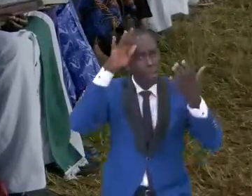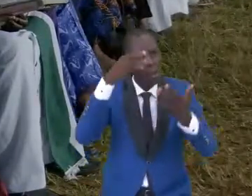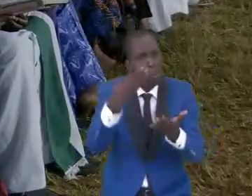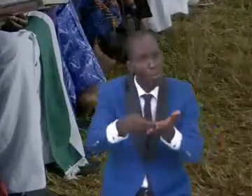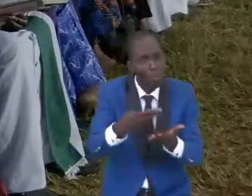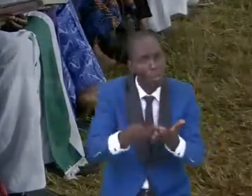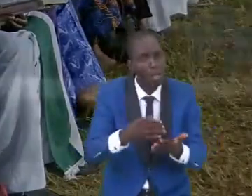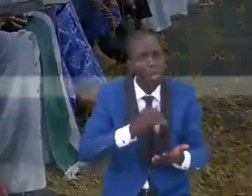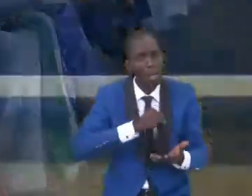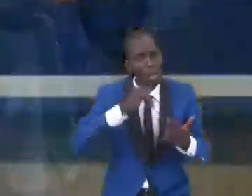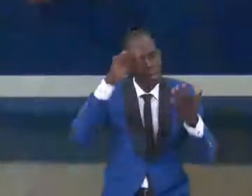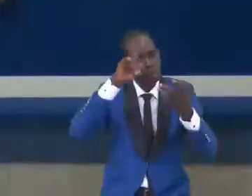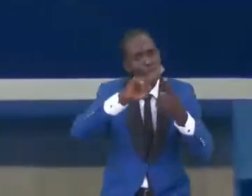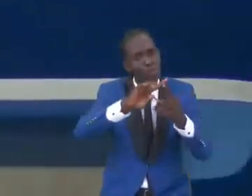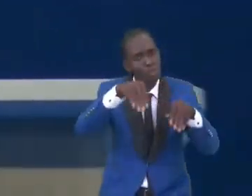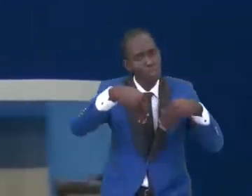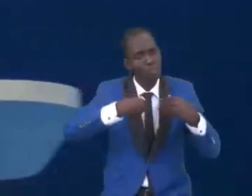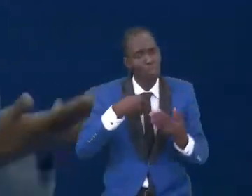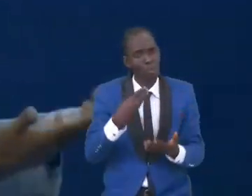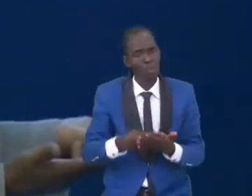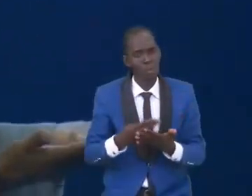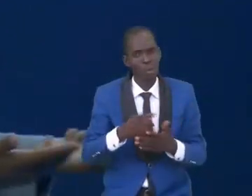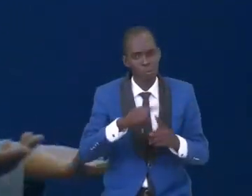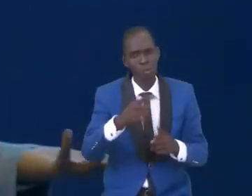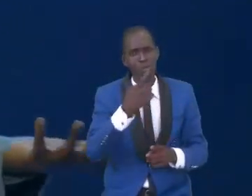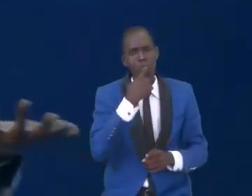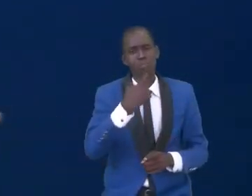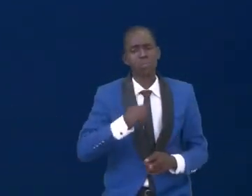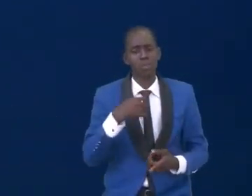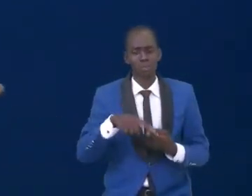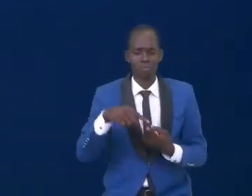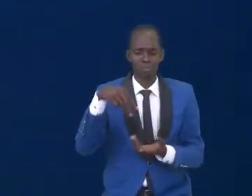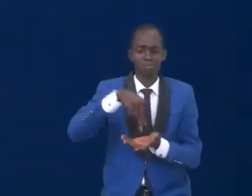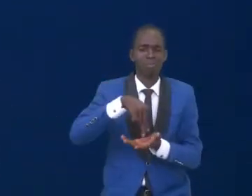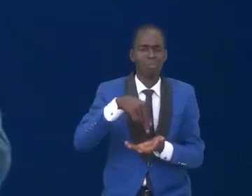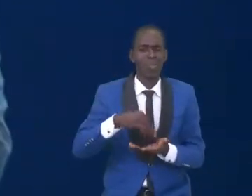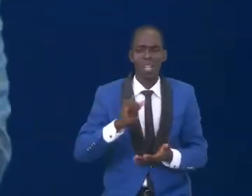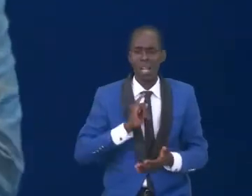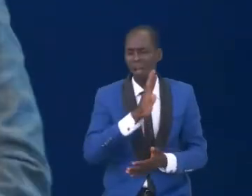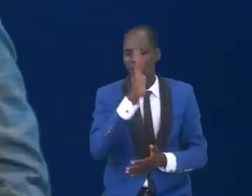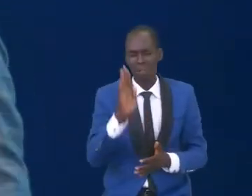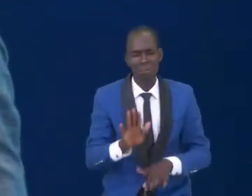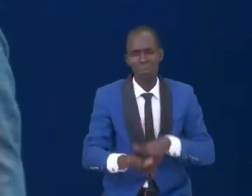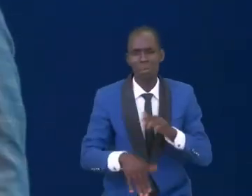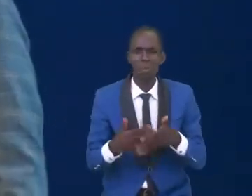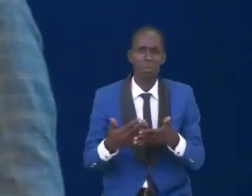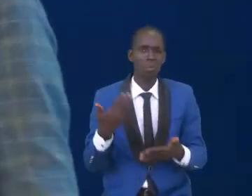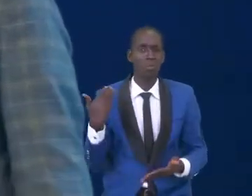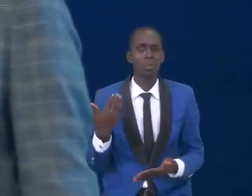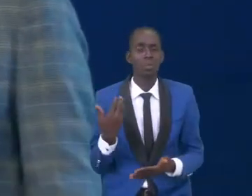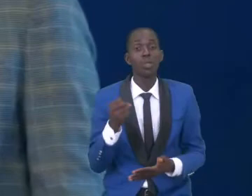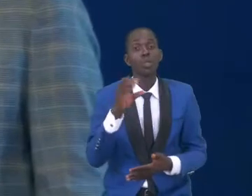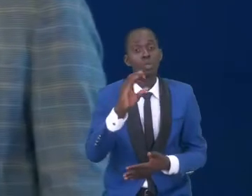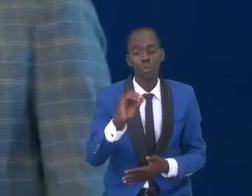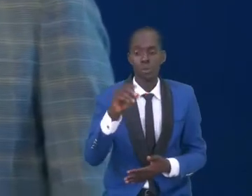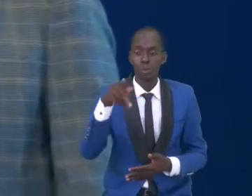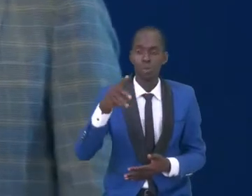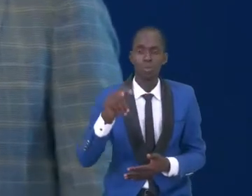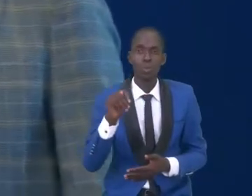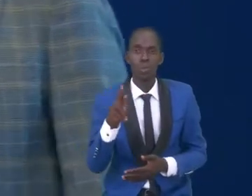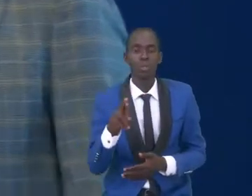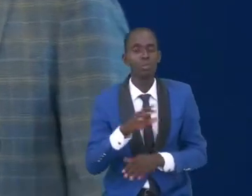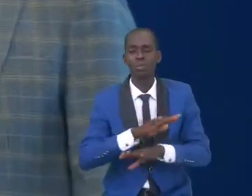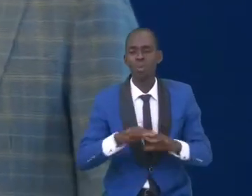give me arms. And you are telling me, rise up and walk. I'd never done that. So Peter did not